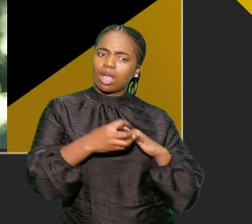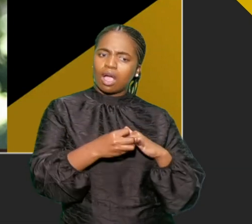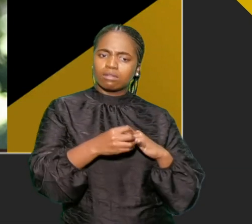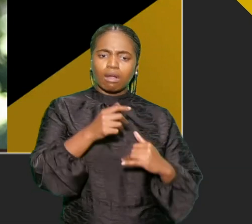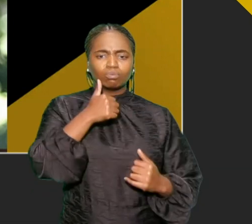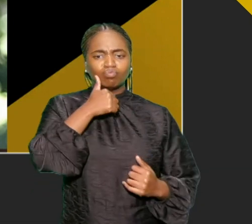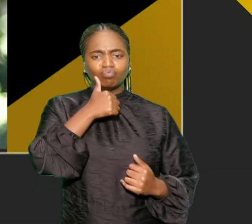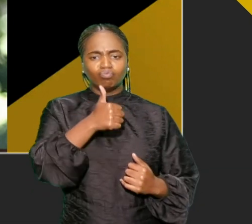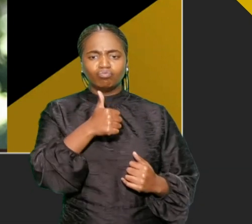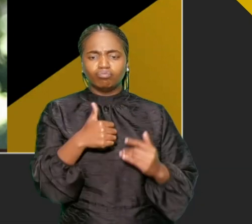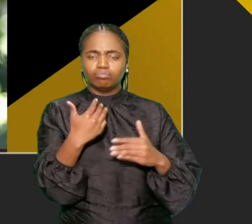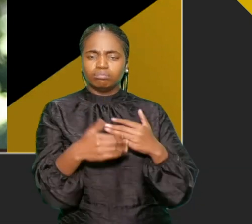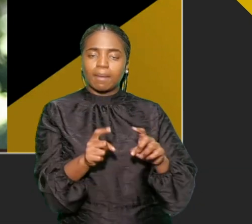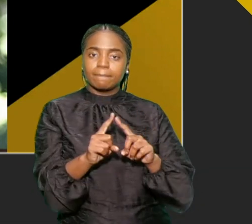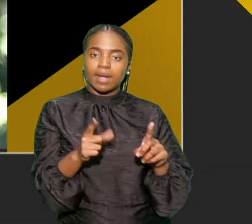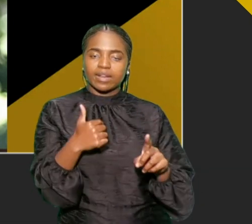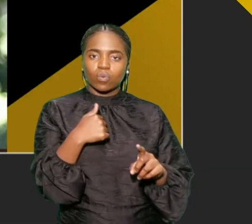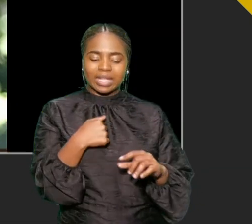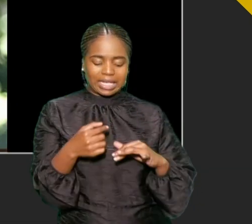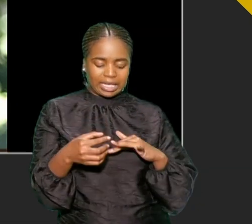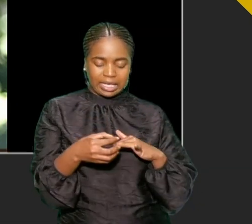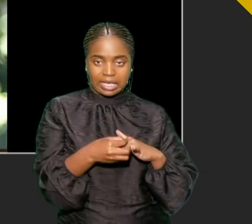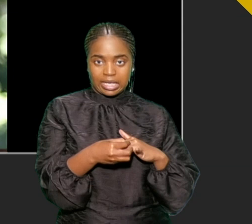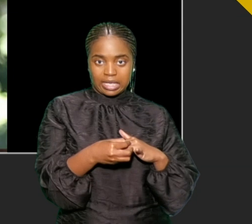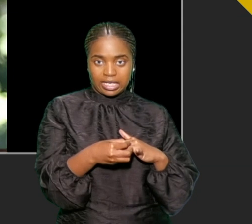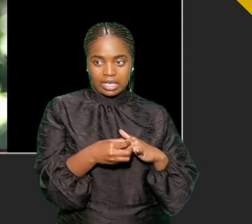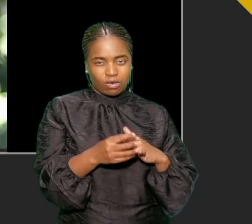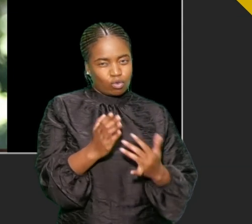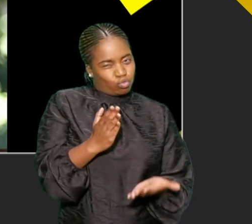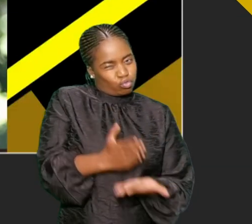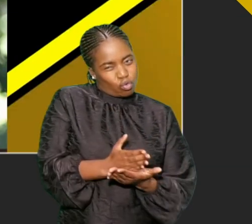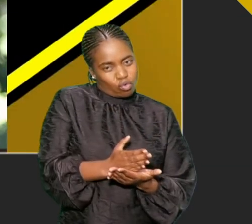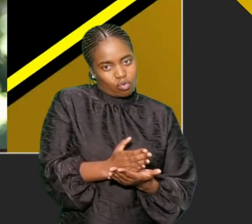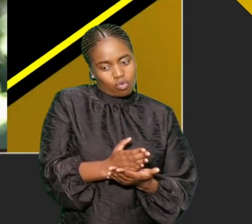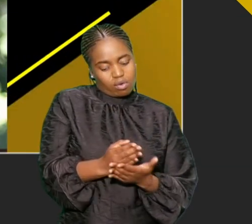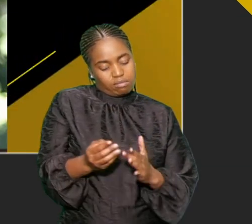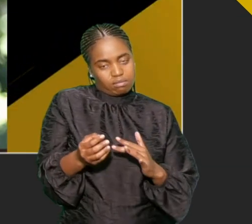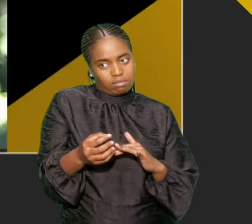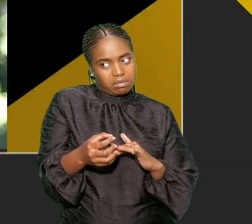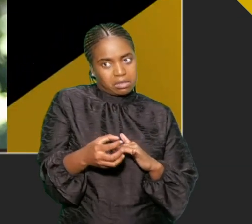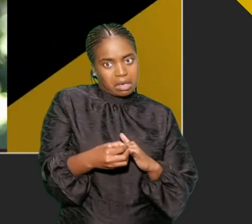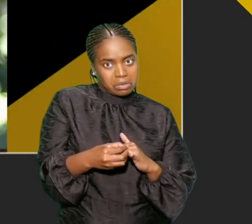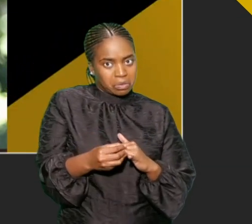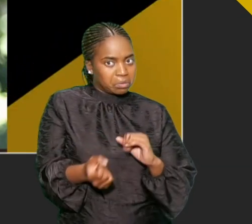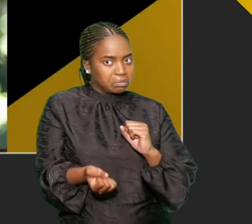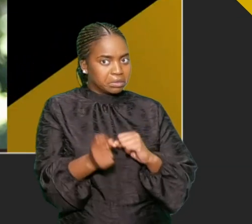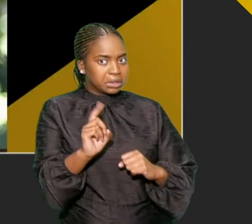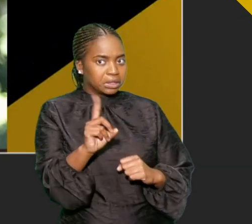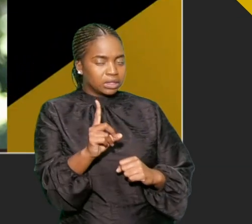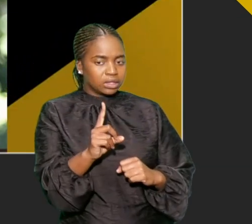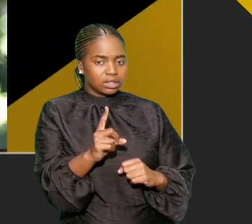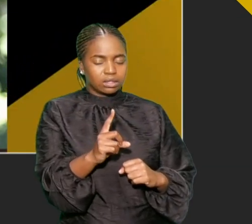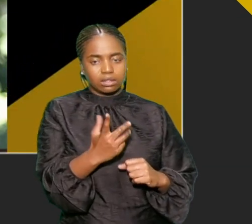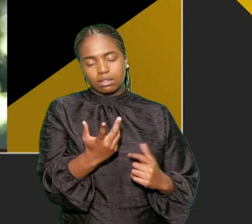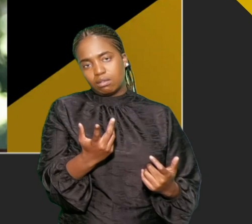I think we went into the marriage seeing a course show what is really expected of us. We used hearts more than our